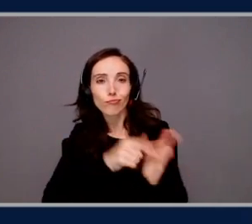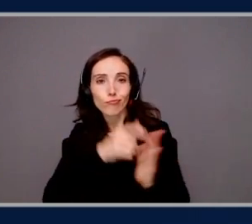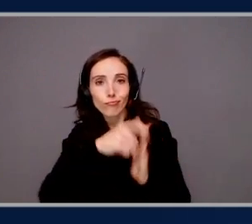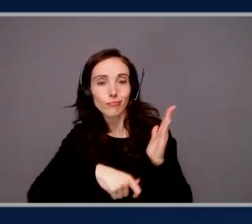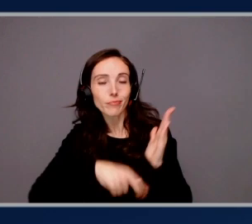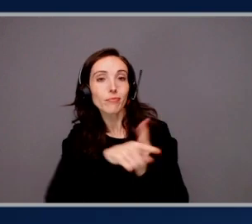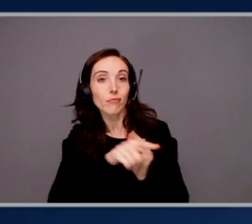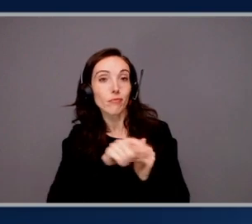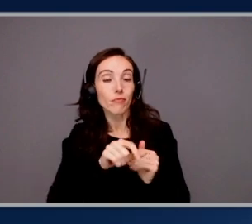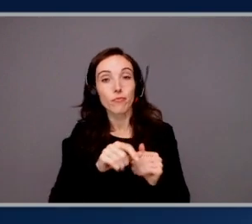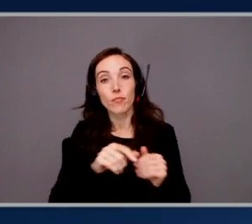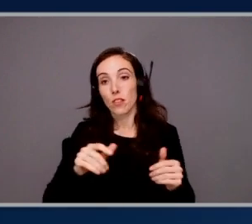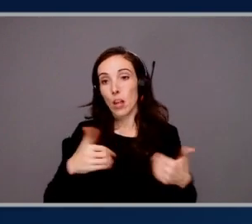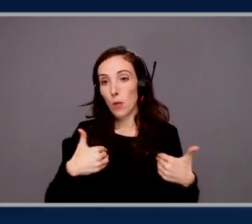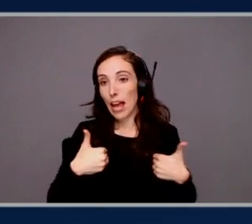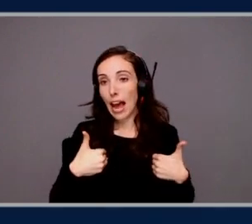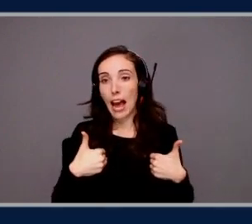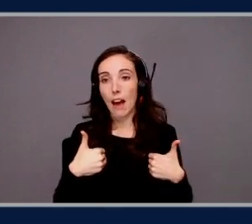fully,